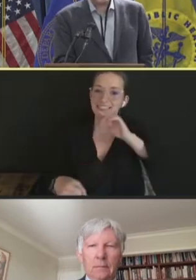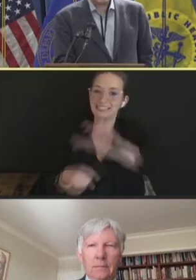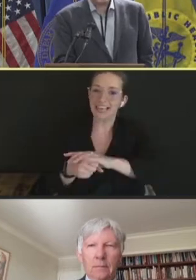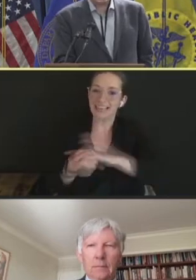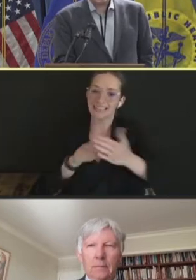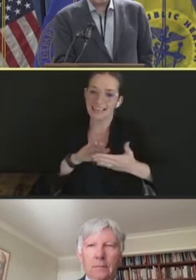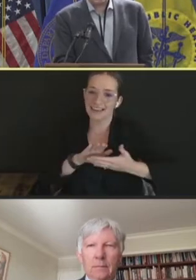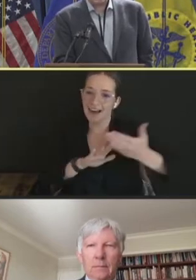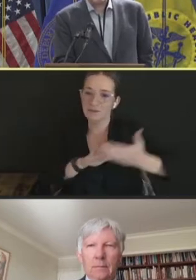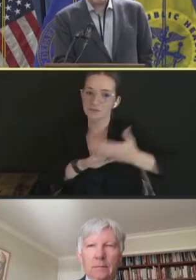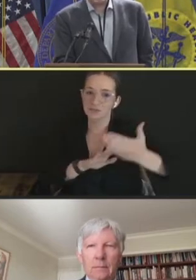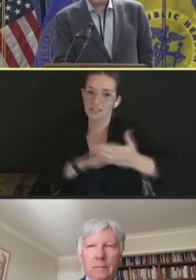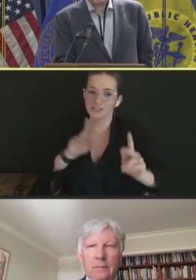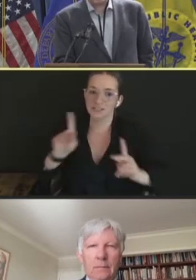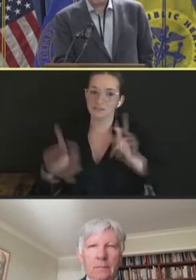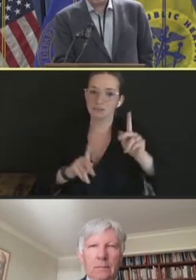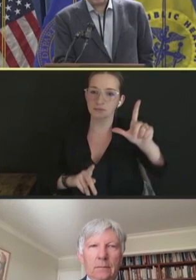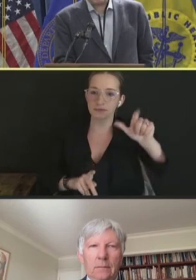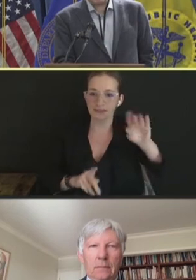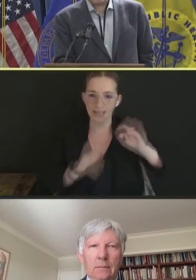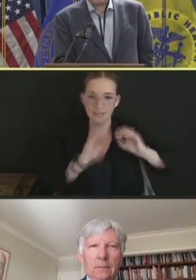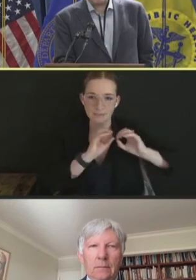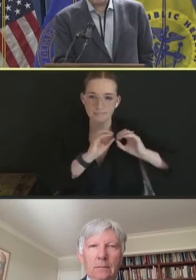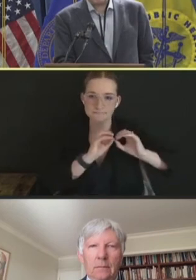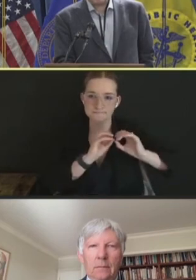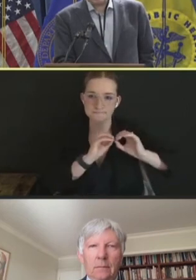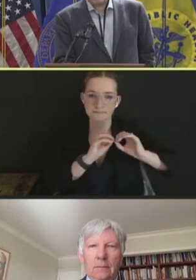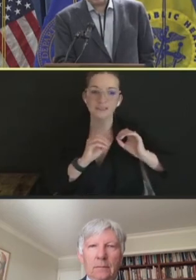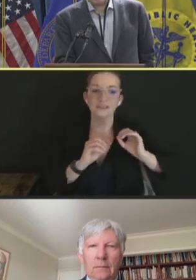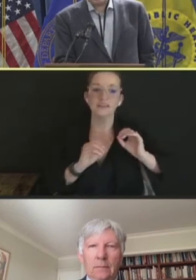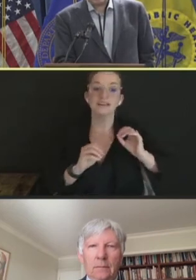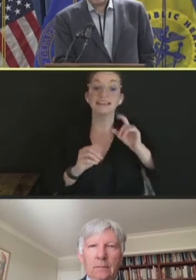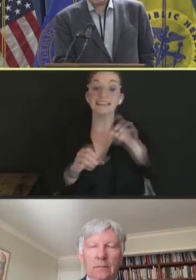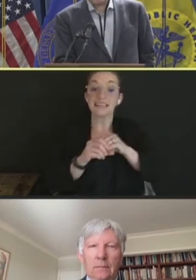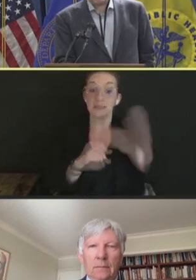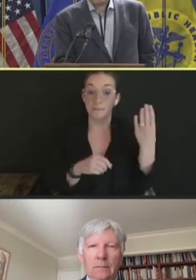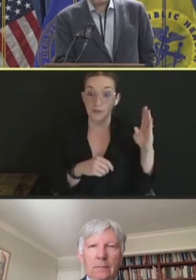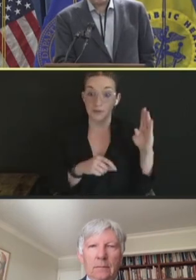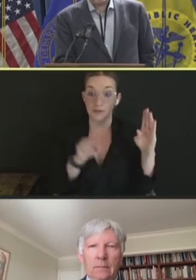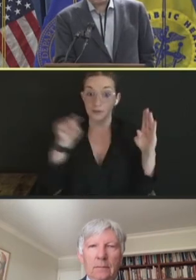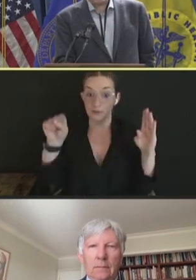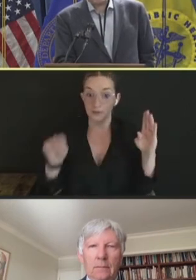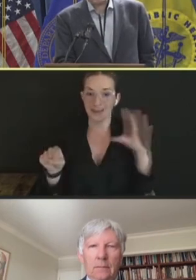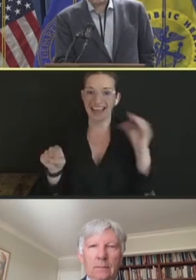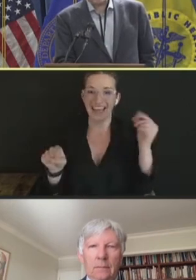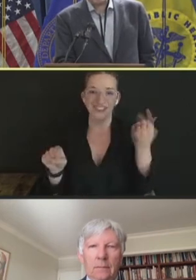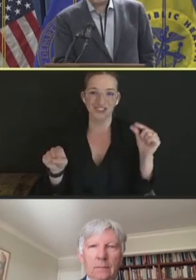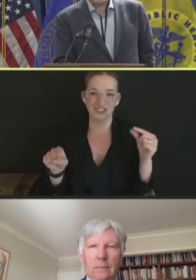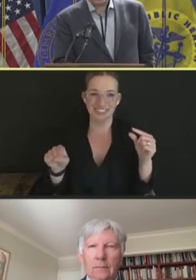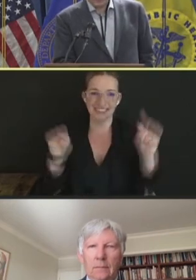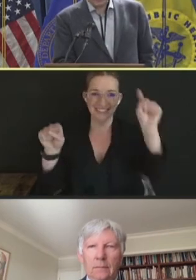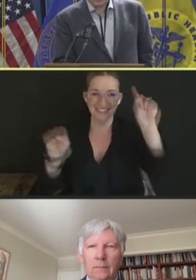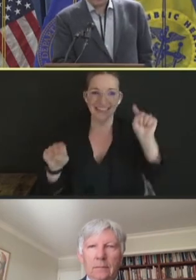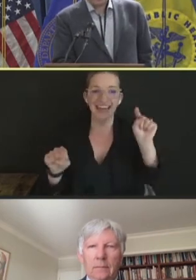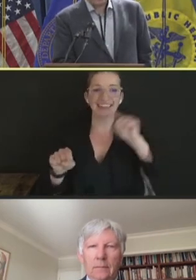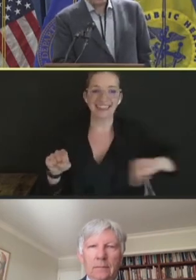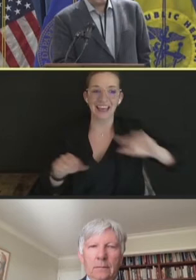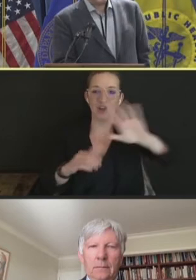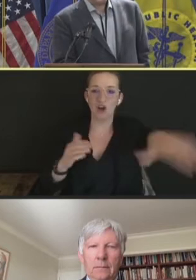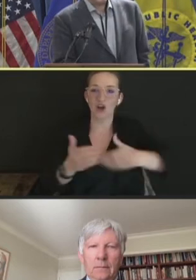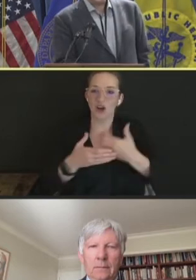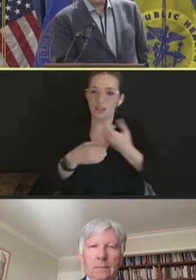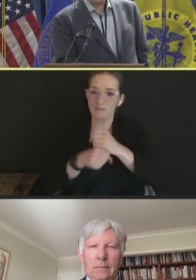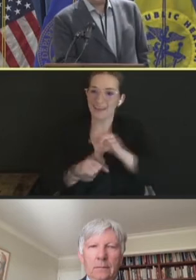operations labs, both in blue and green, to make this happen. And with that,